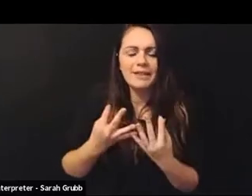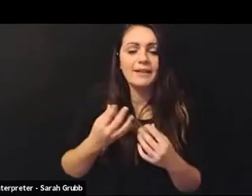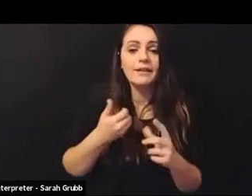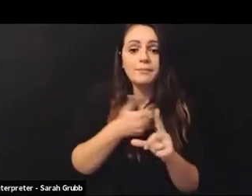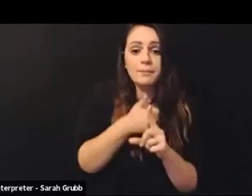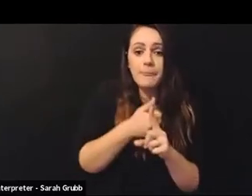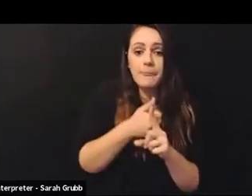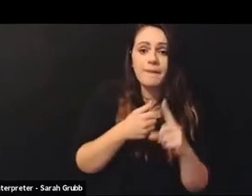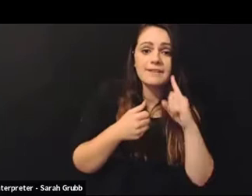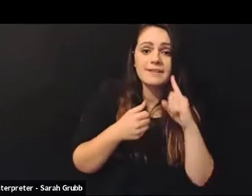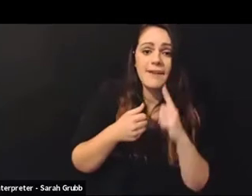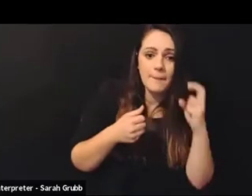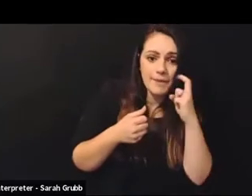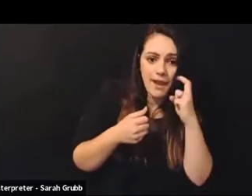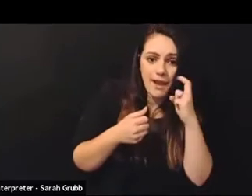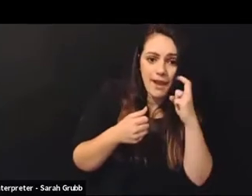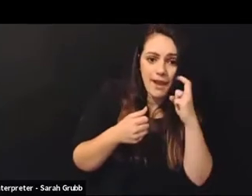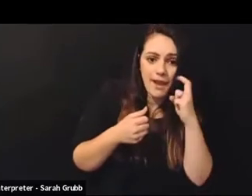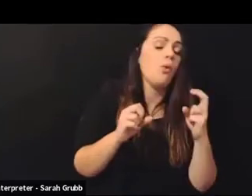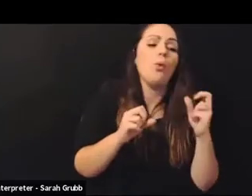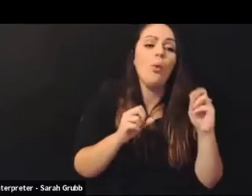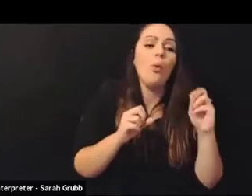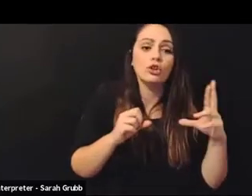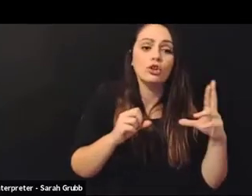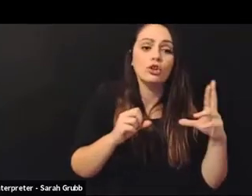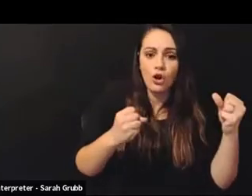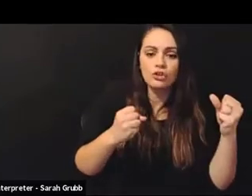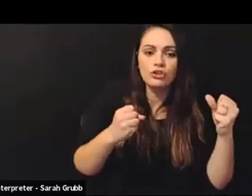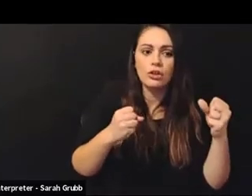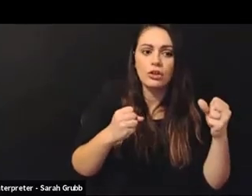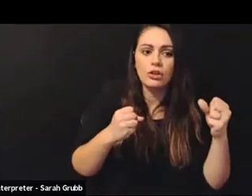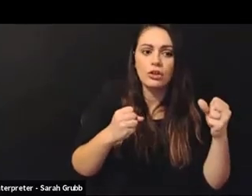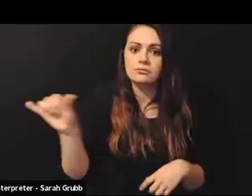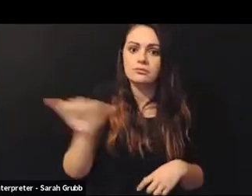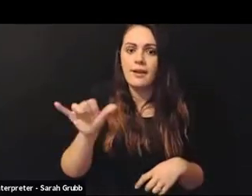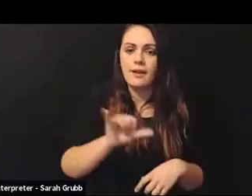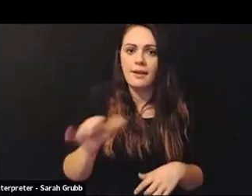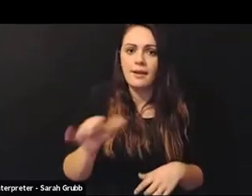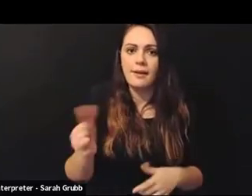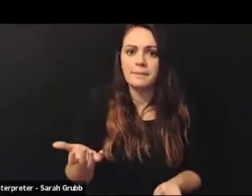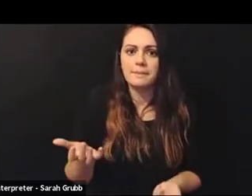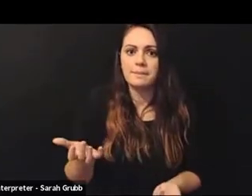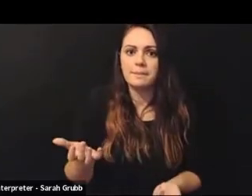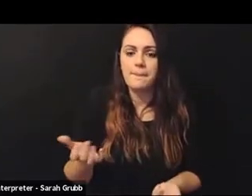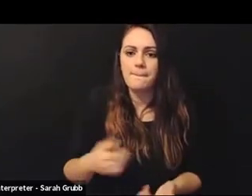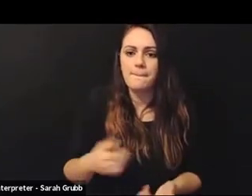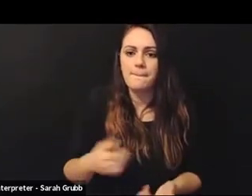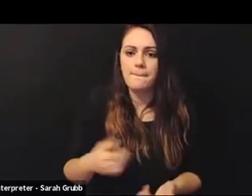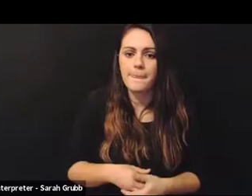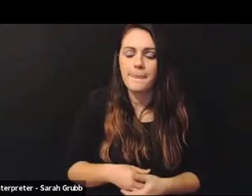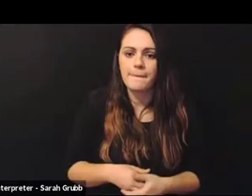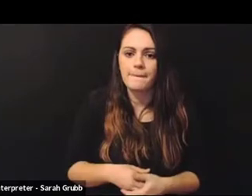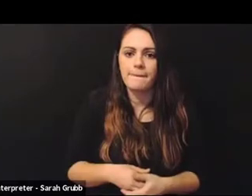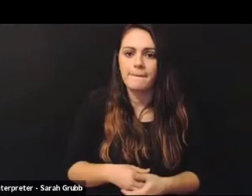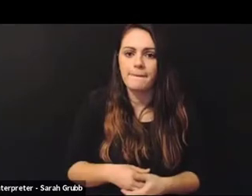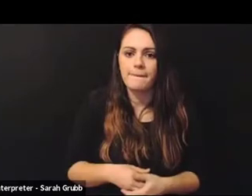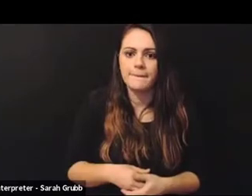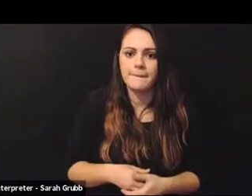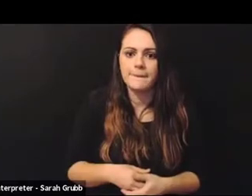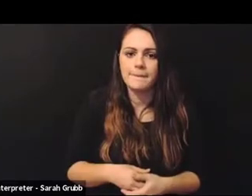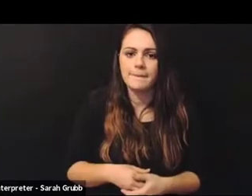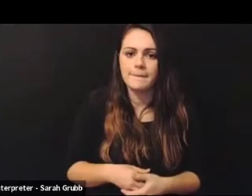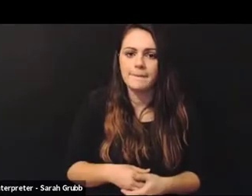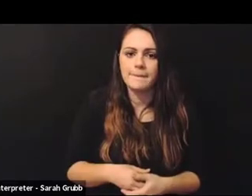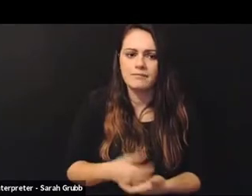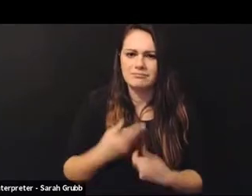or charge syndrome. They also demonstrate this. And why wouldn't you? Why wouldn't you,